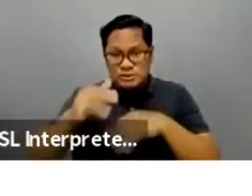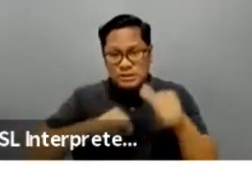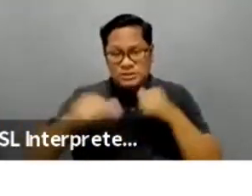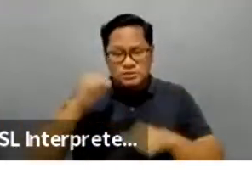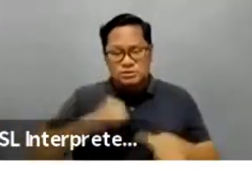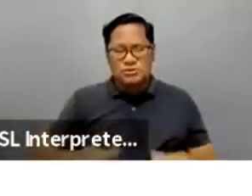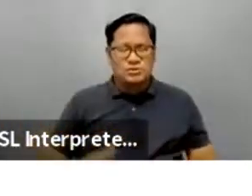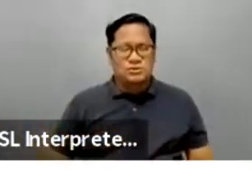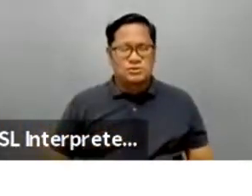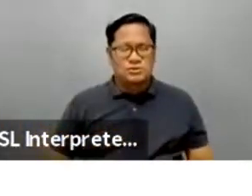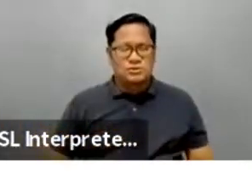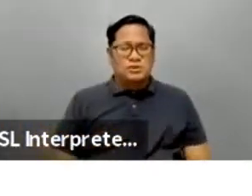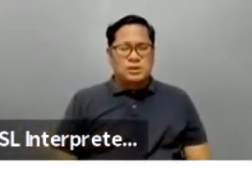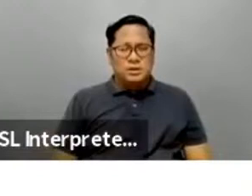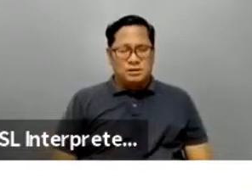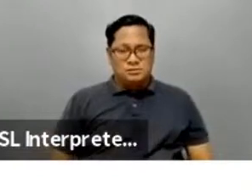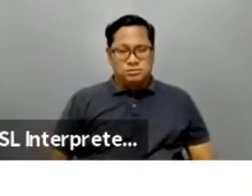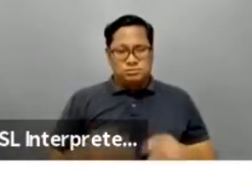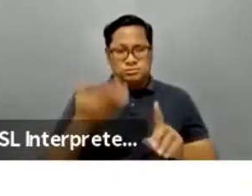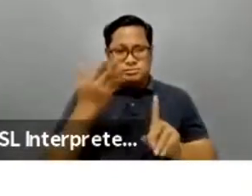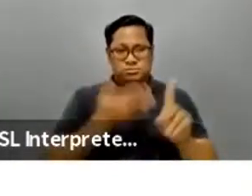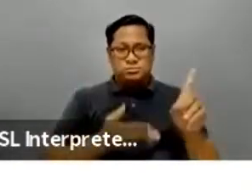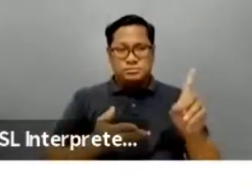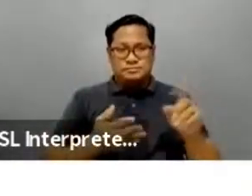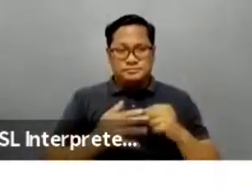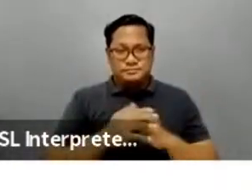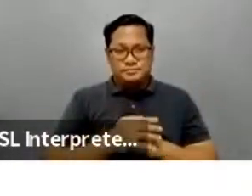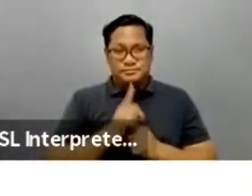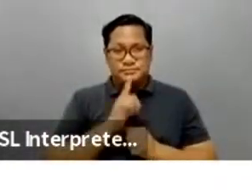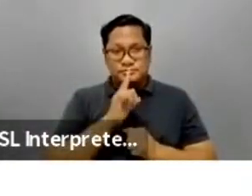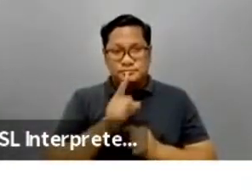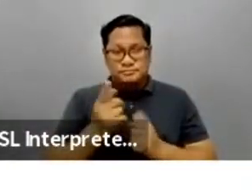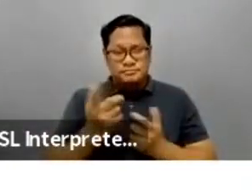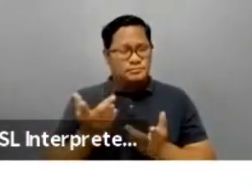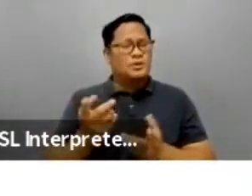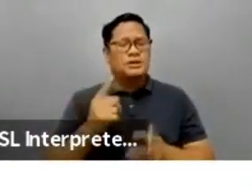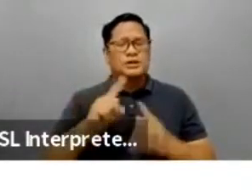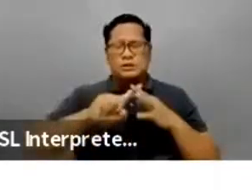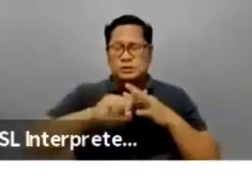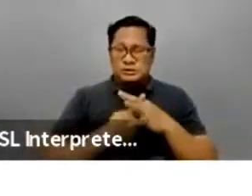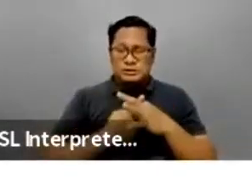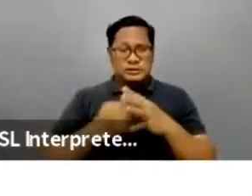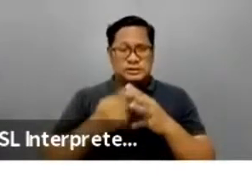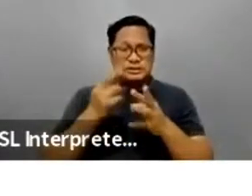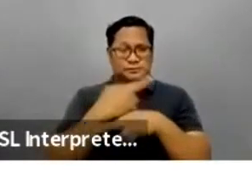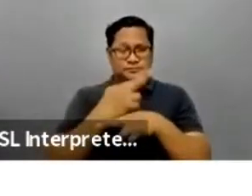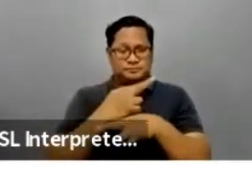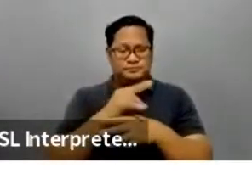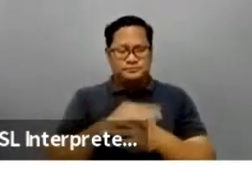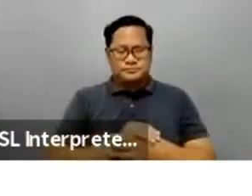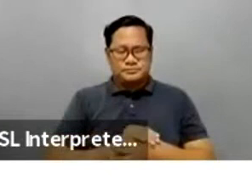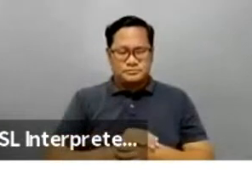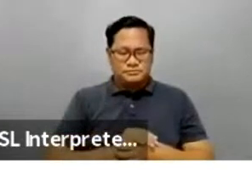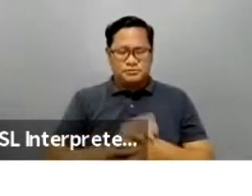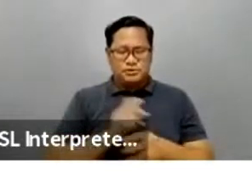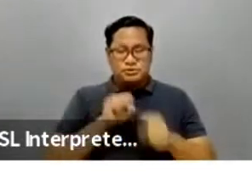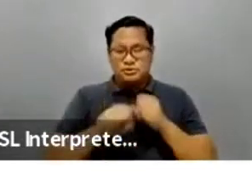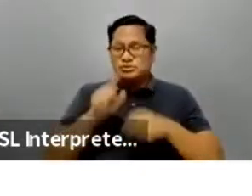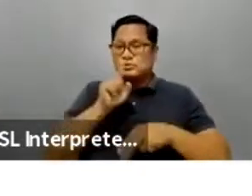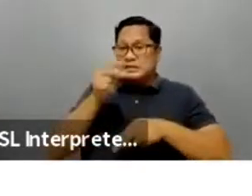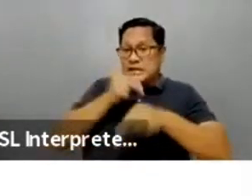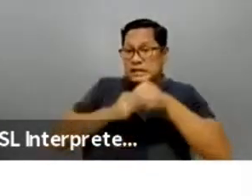So that's, this is really what it takes to start to renovate. And so I go back to